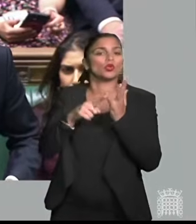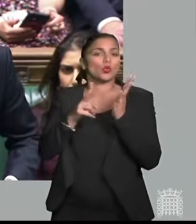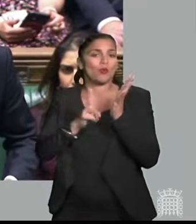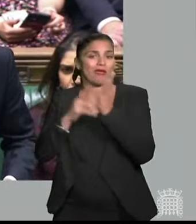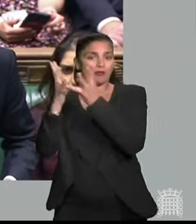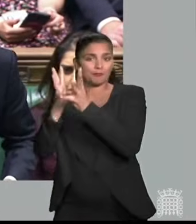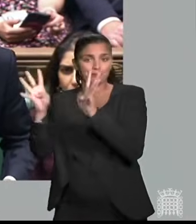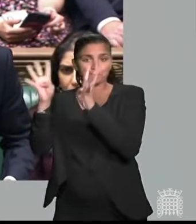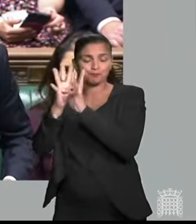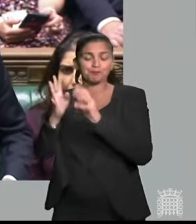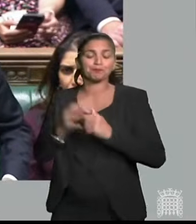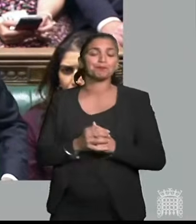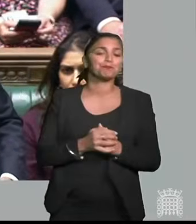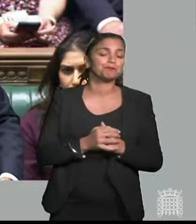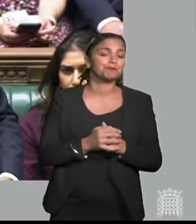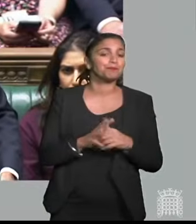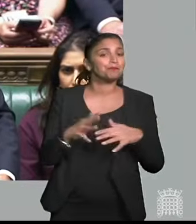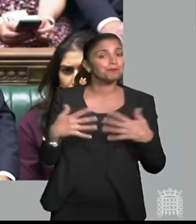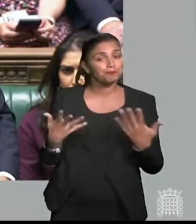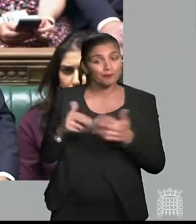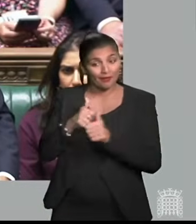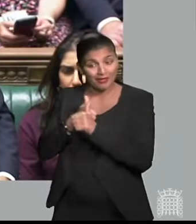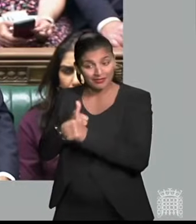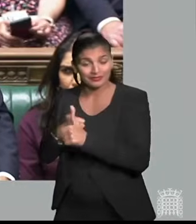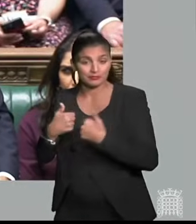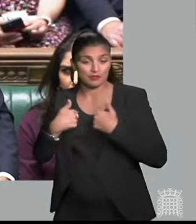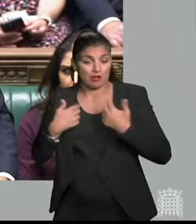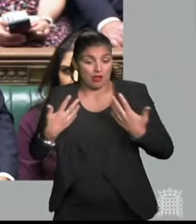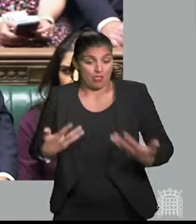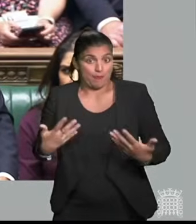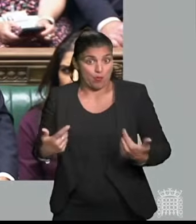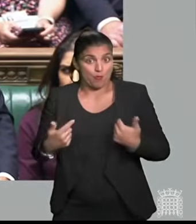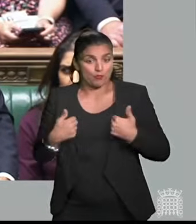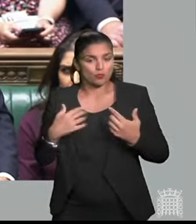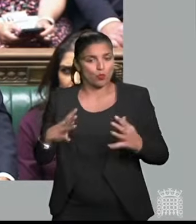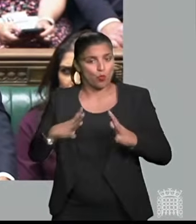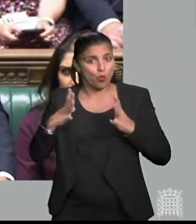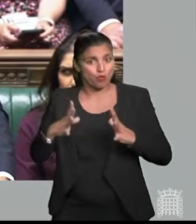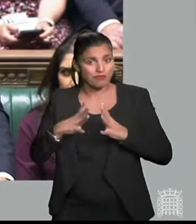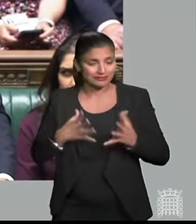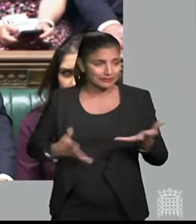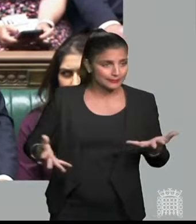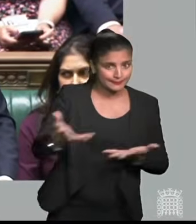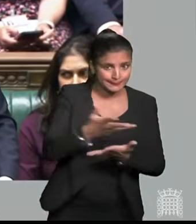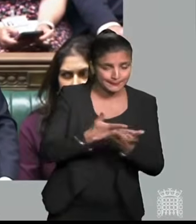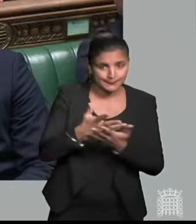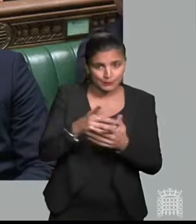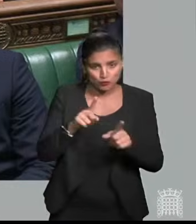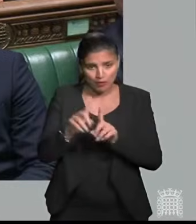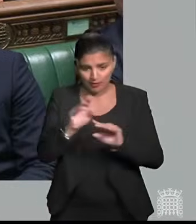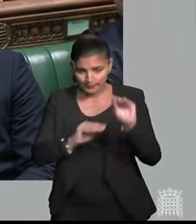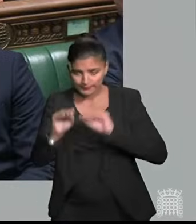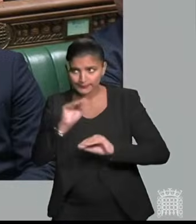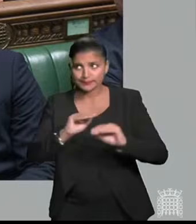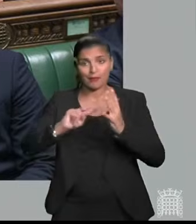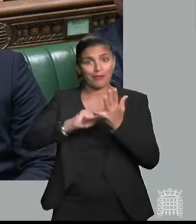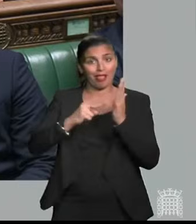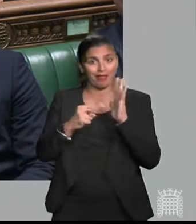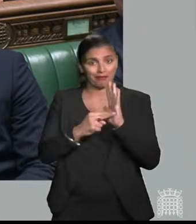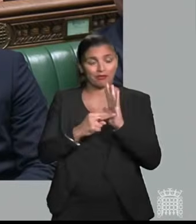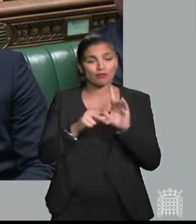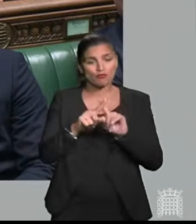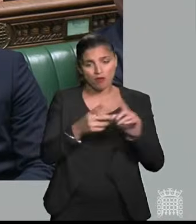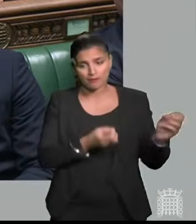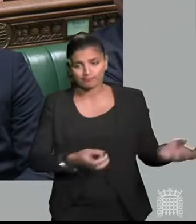to humanitarian aid, as I said before, we are already working through preemptively moving aid and relief teams into the region,